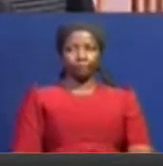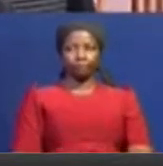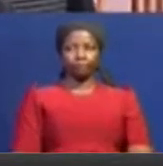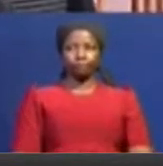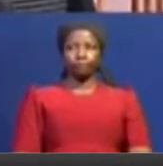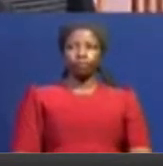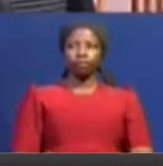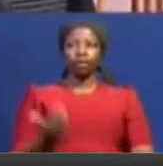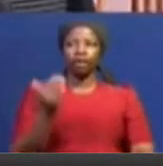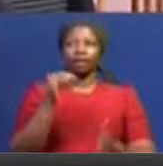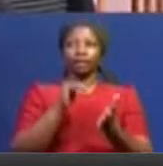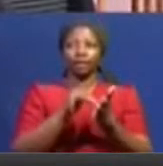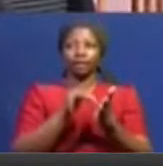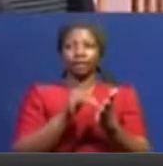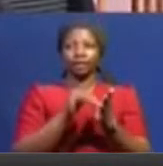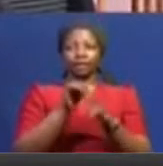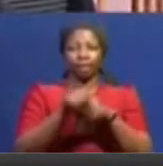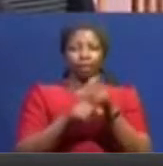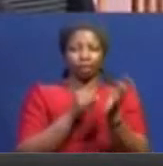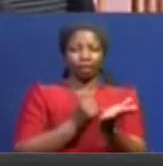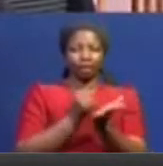again, touches on integrity.